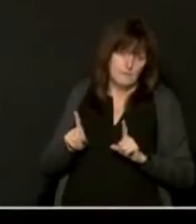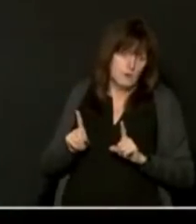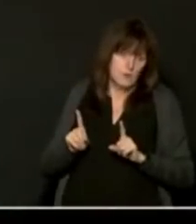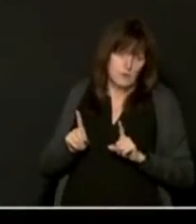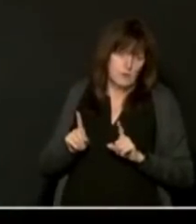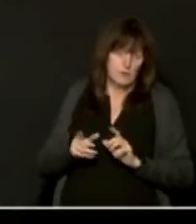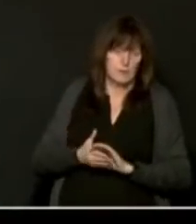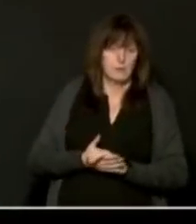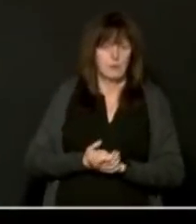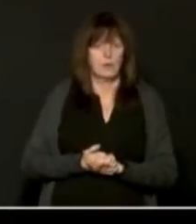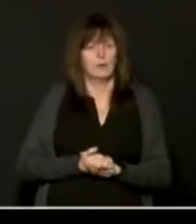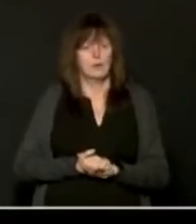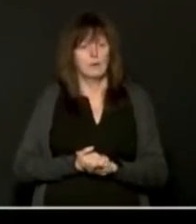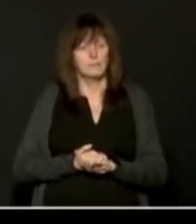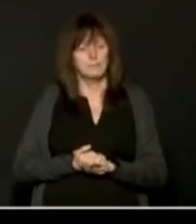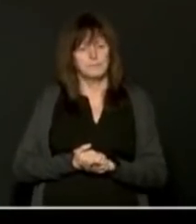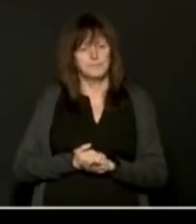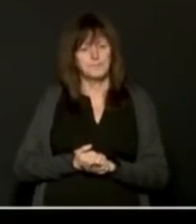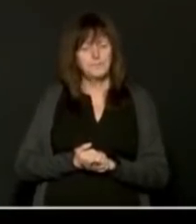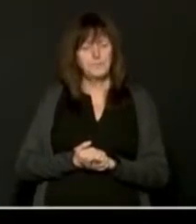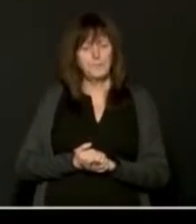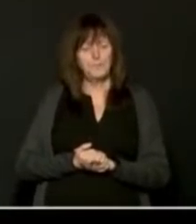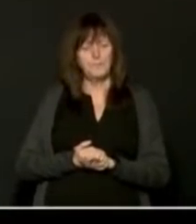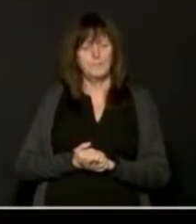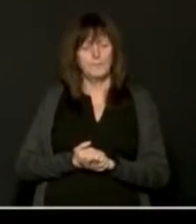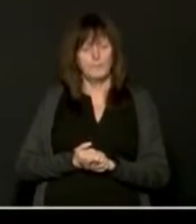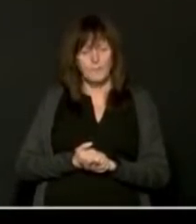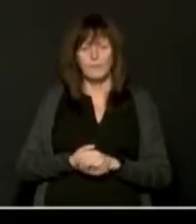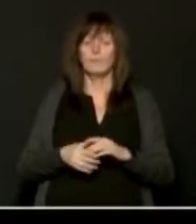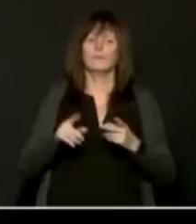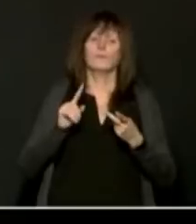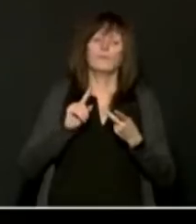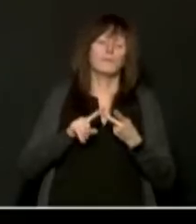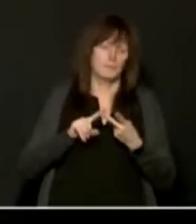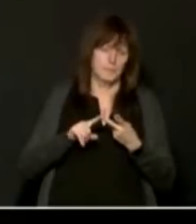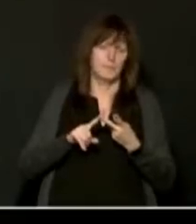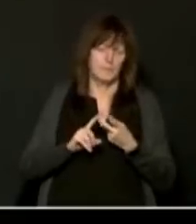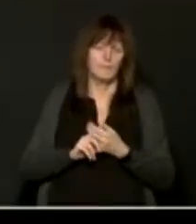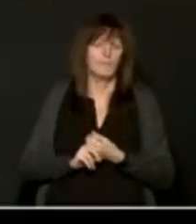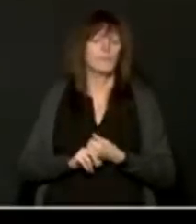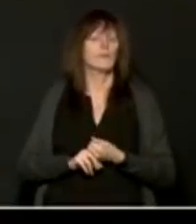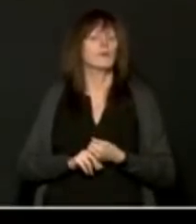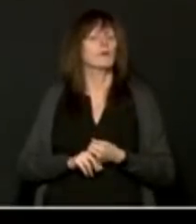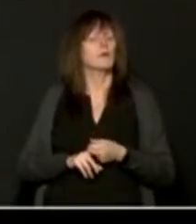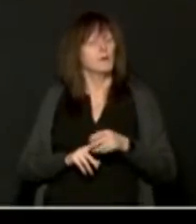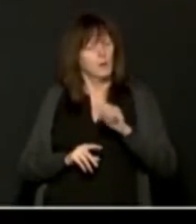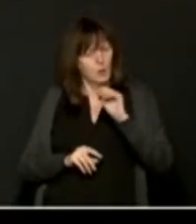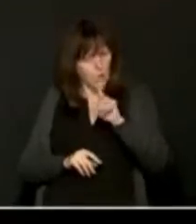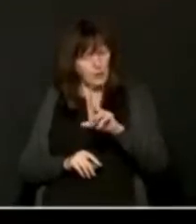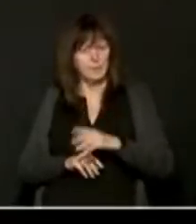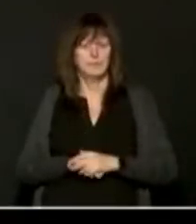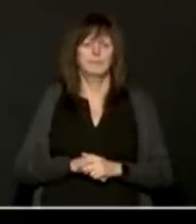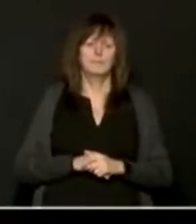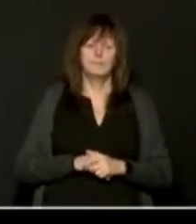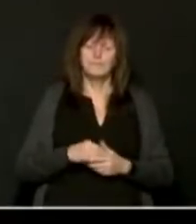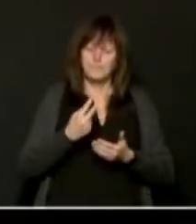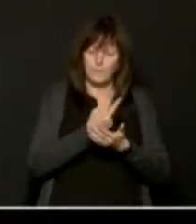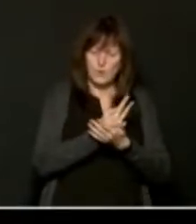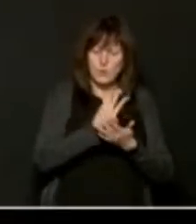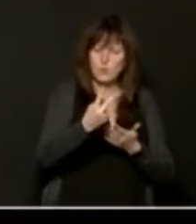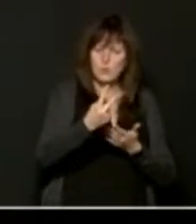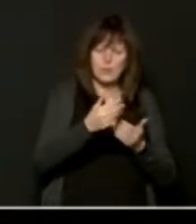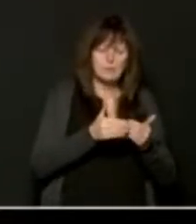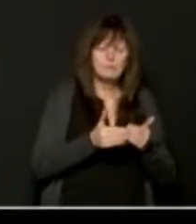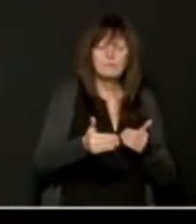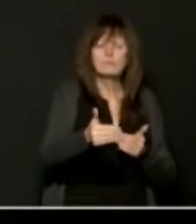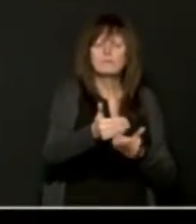And just to switch gears, I guess, to what we can expect in the coming weeks. I know you talked a little bit